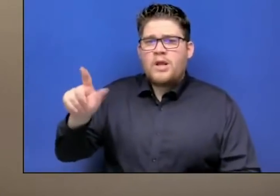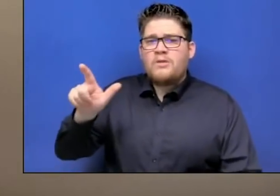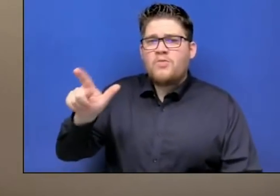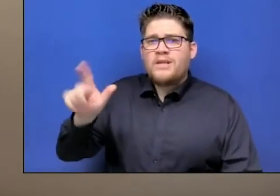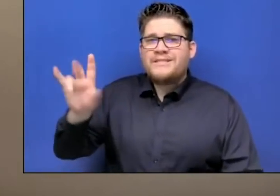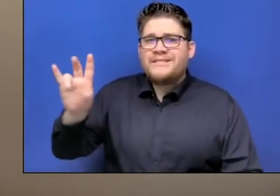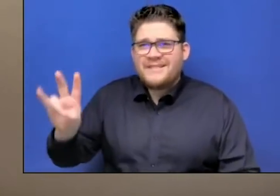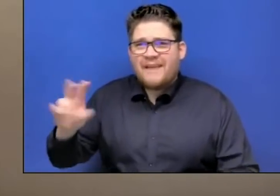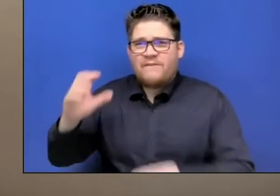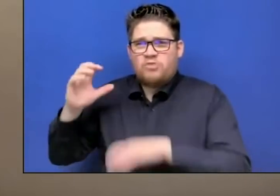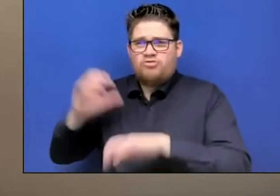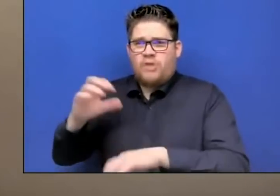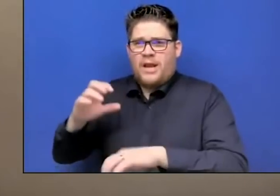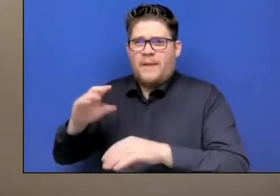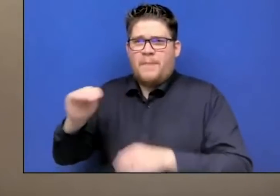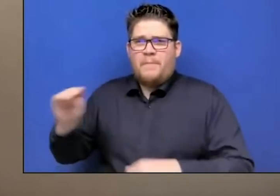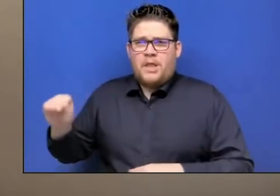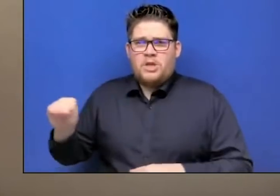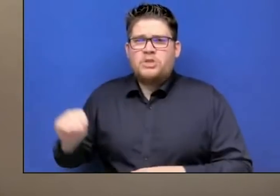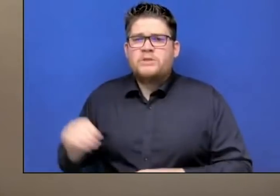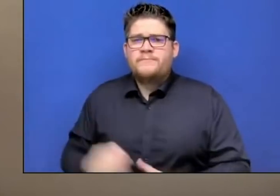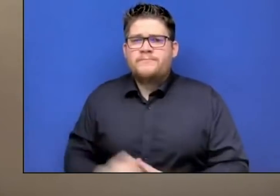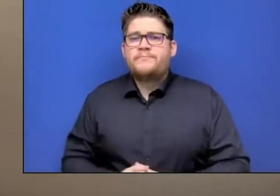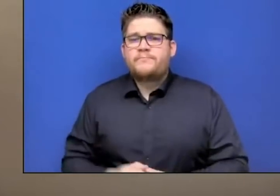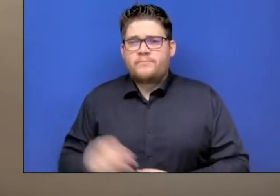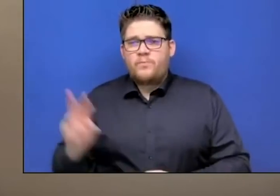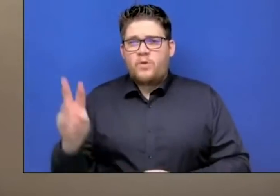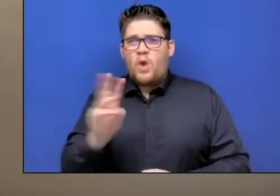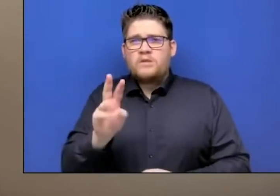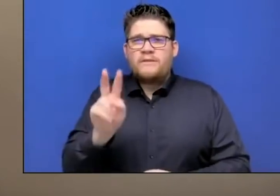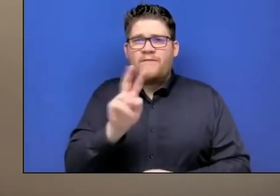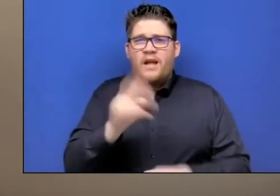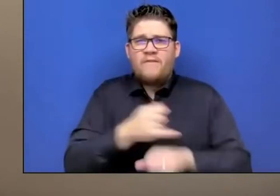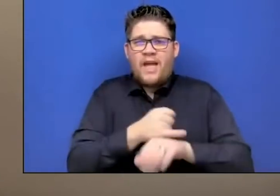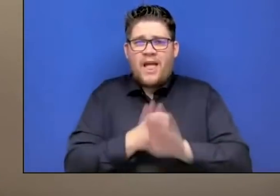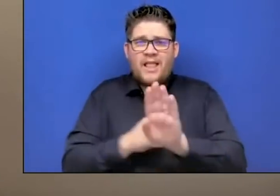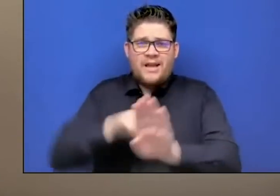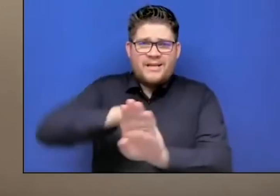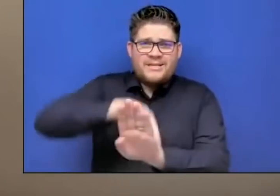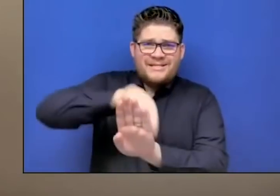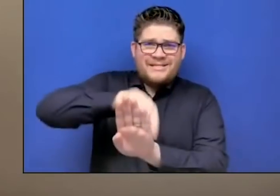Vancouver Island, all the way through to the north and central coasts.